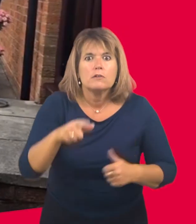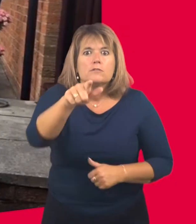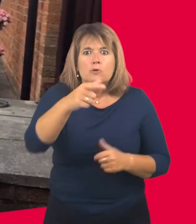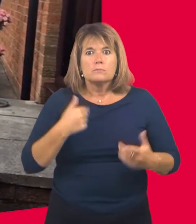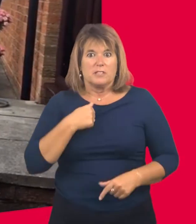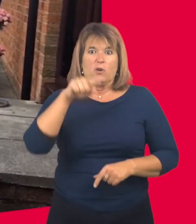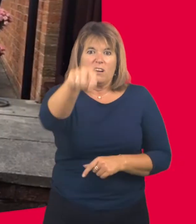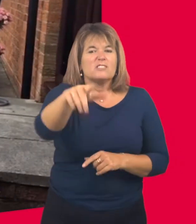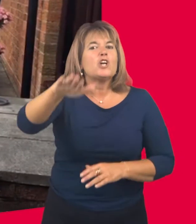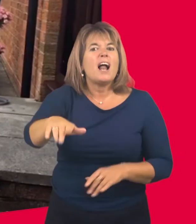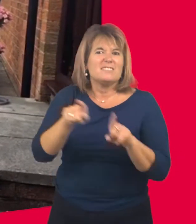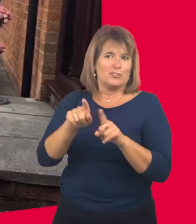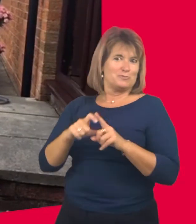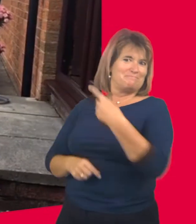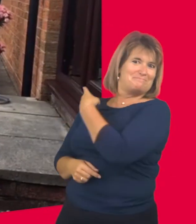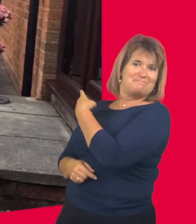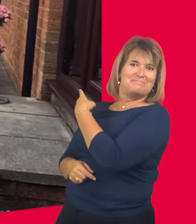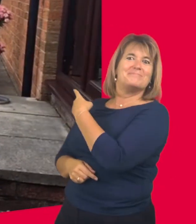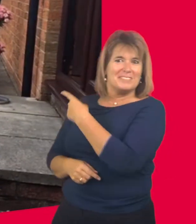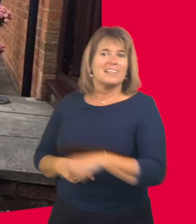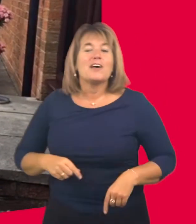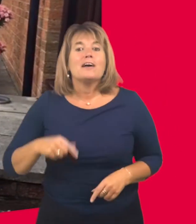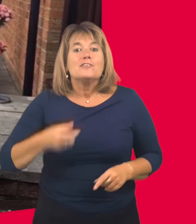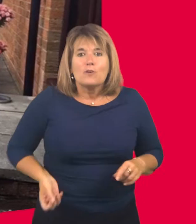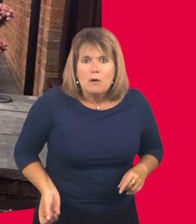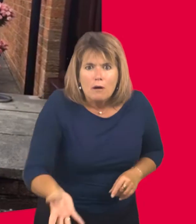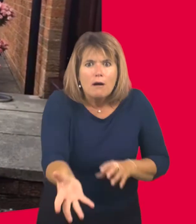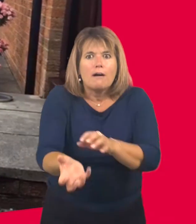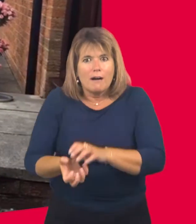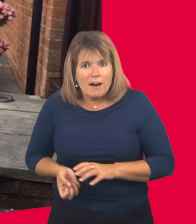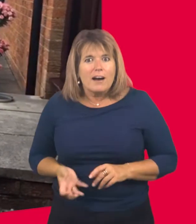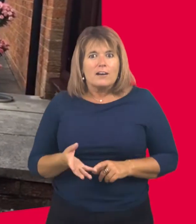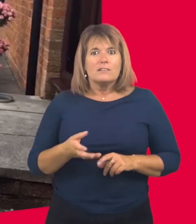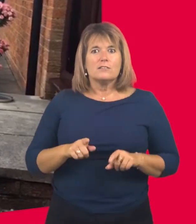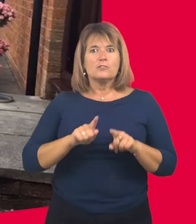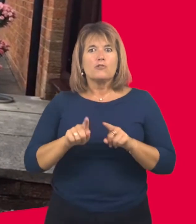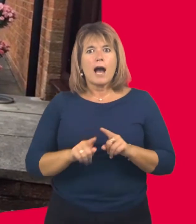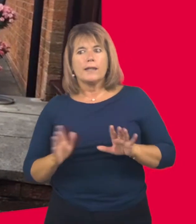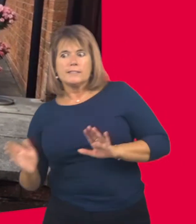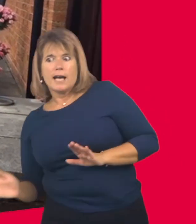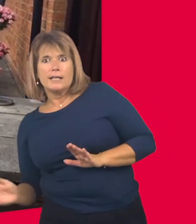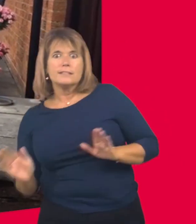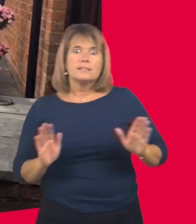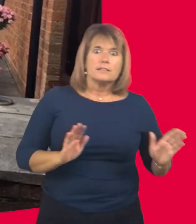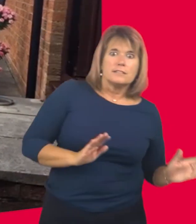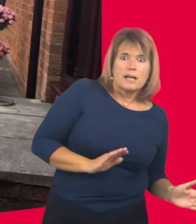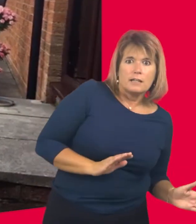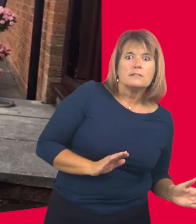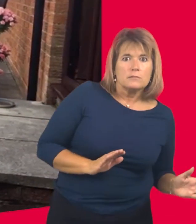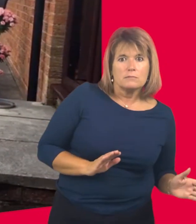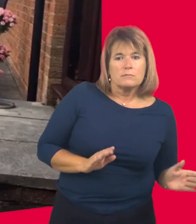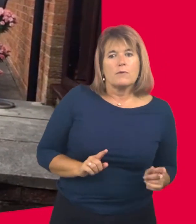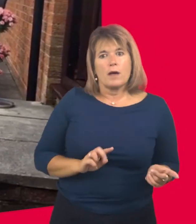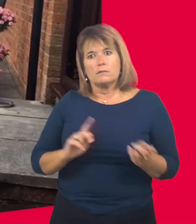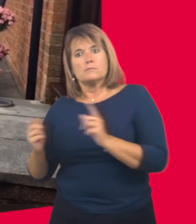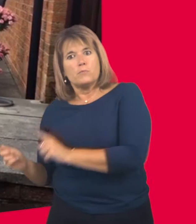it between, and you're getting your child would be me, and they're trying to get to the side, and they're gonna try and move to the other